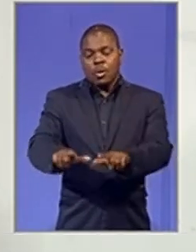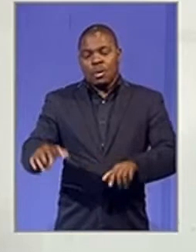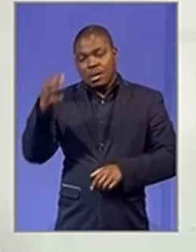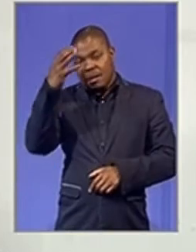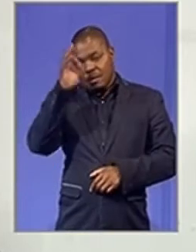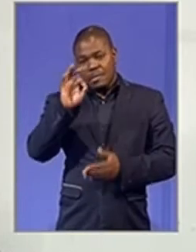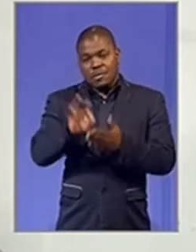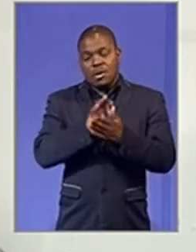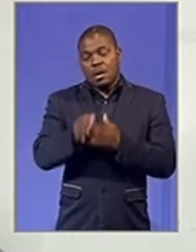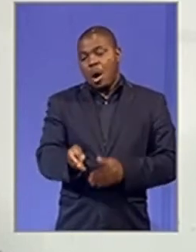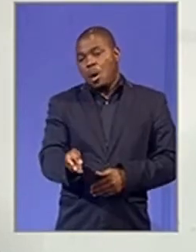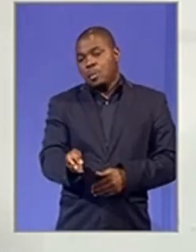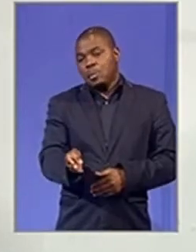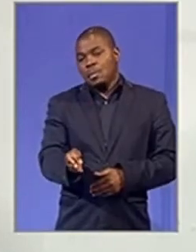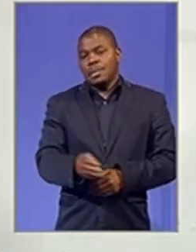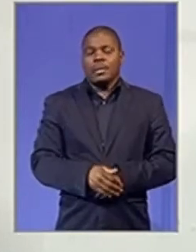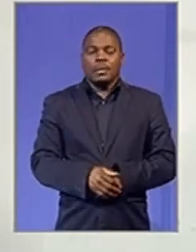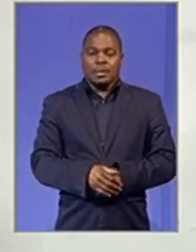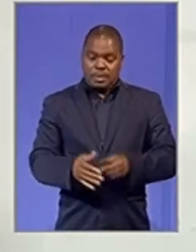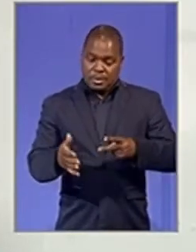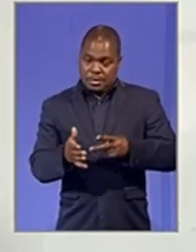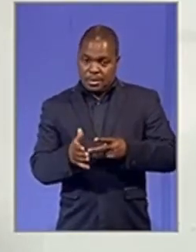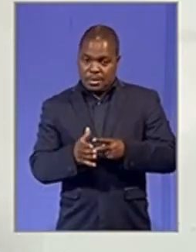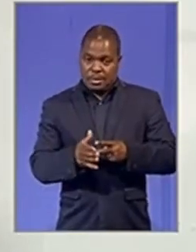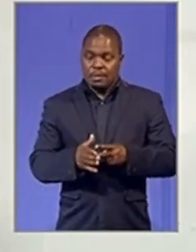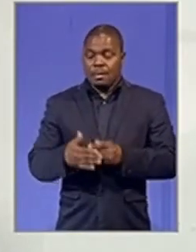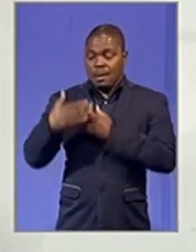election. Even when the country needs